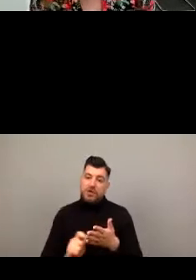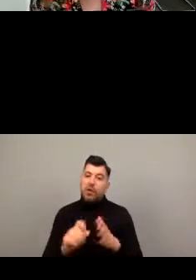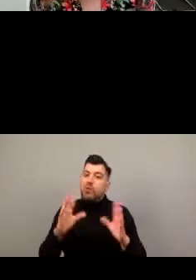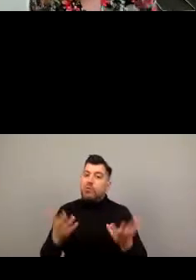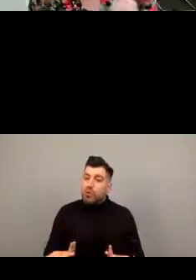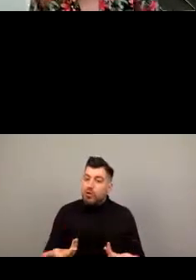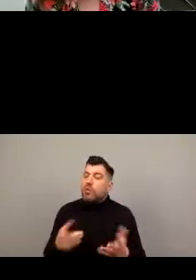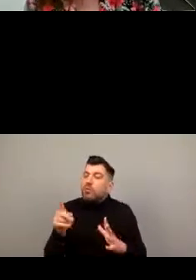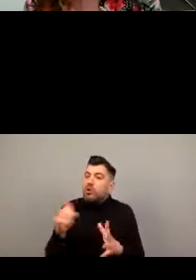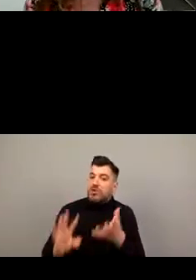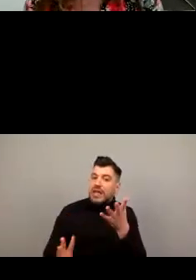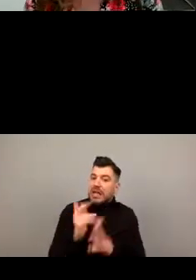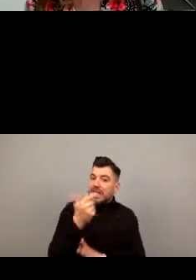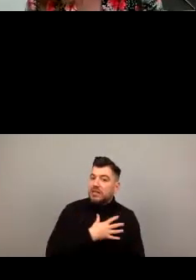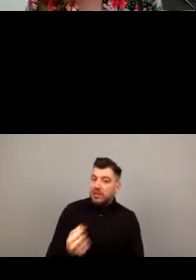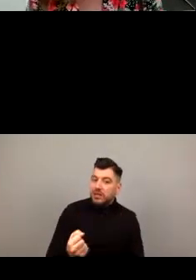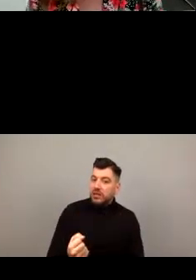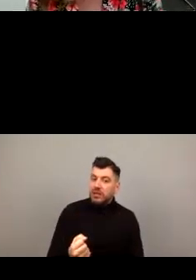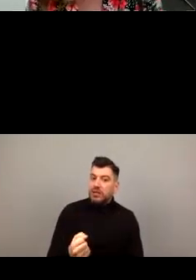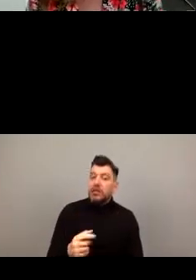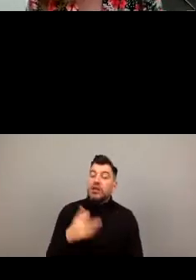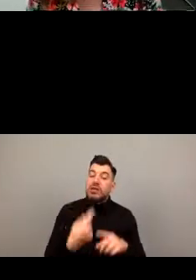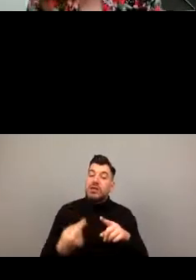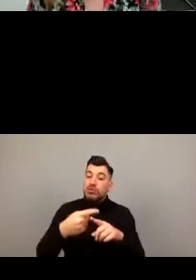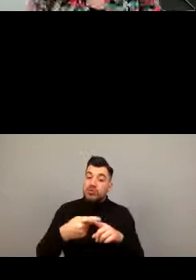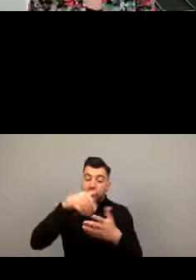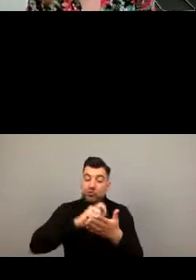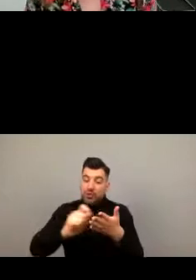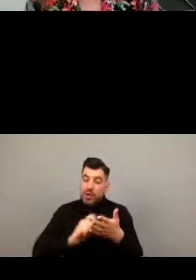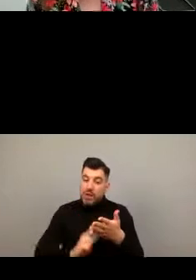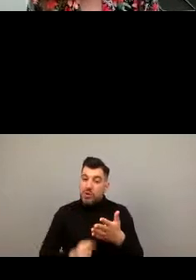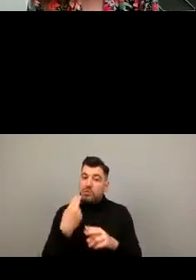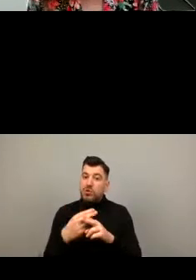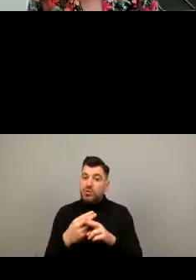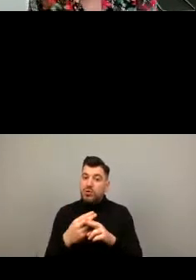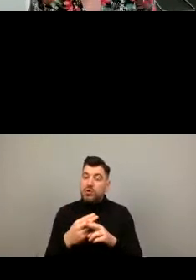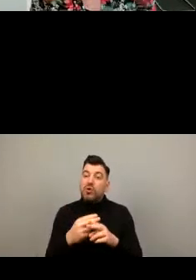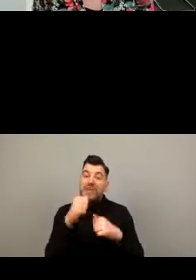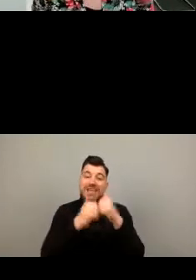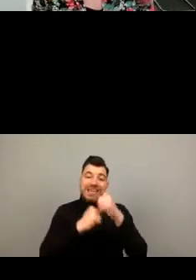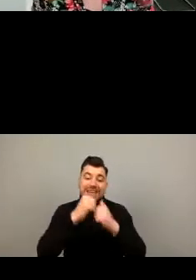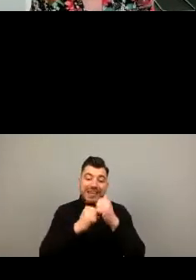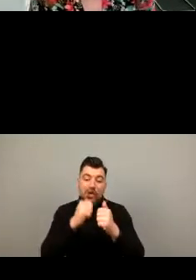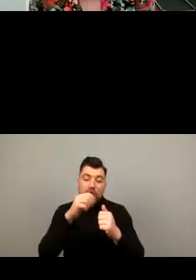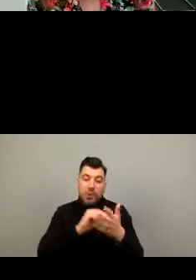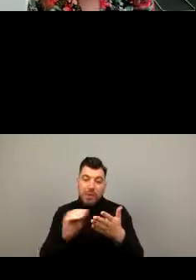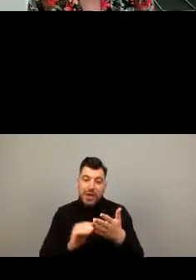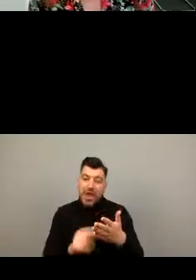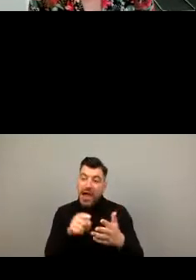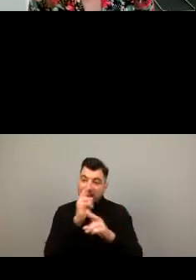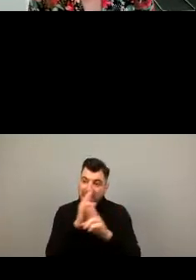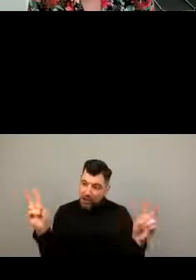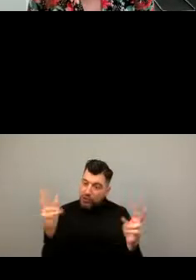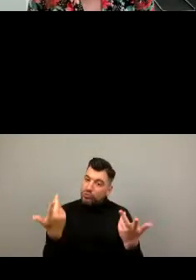readability? Well, the structure of your text is really important. If the structure of your text is clear, it will help your readers understand